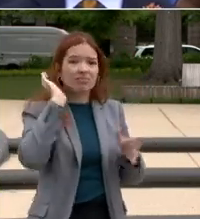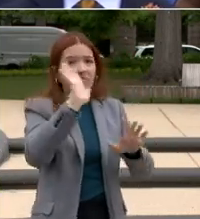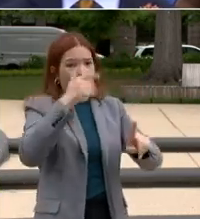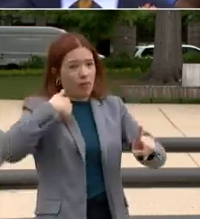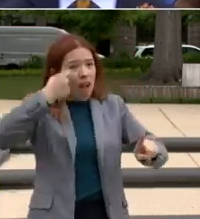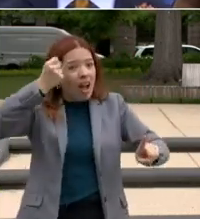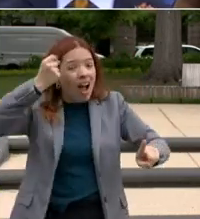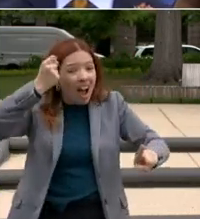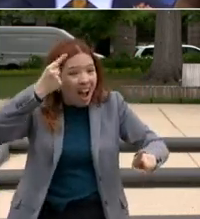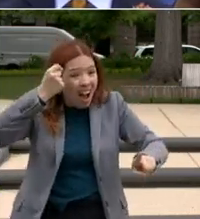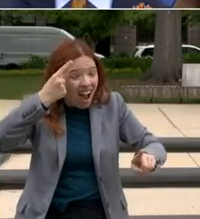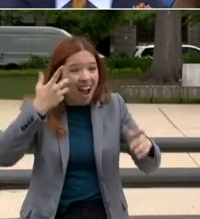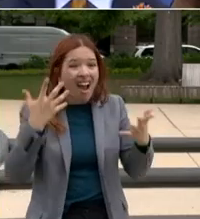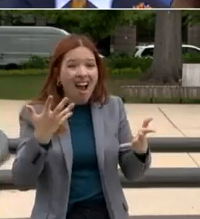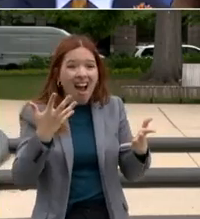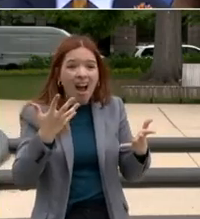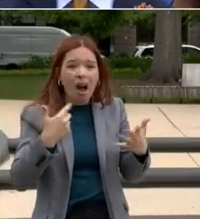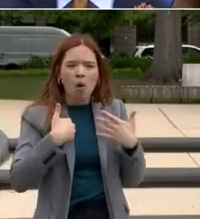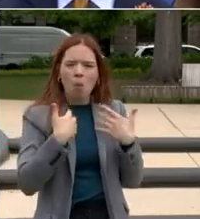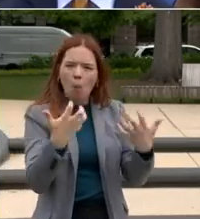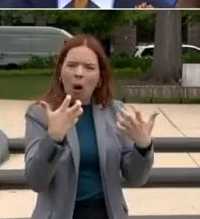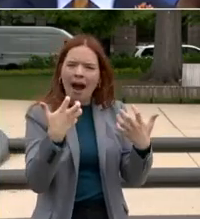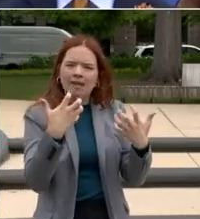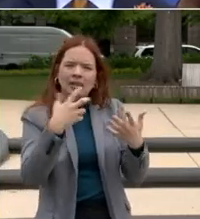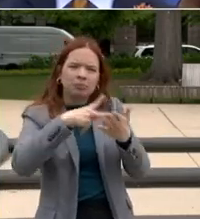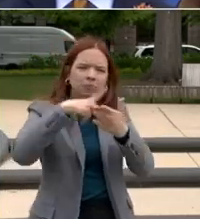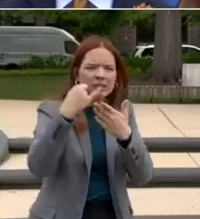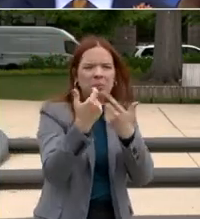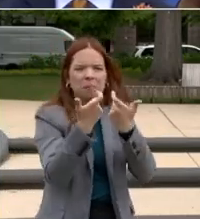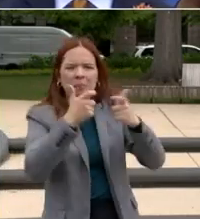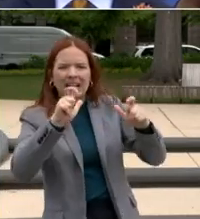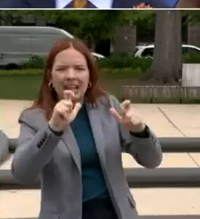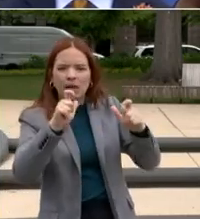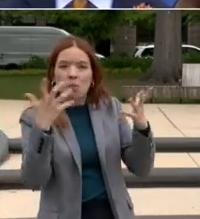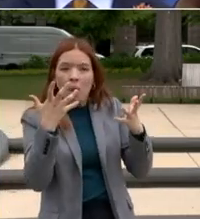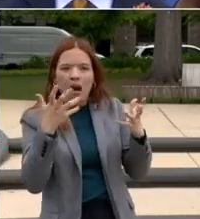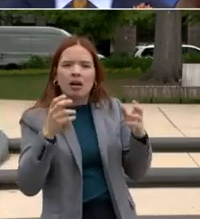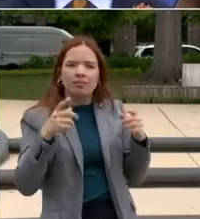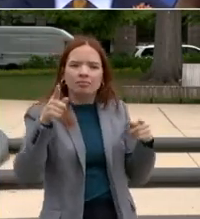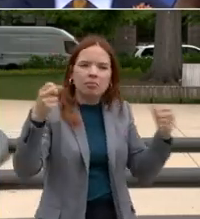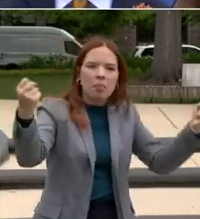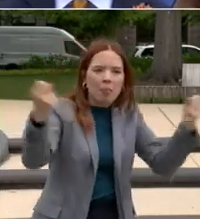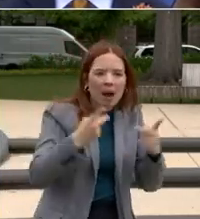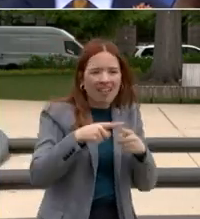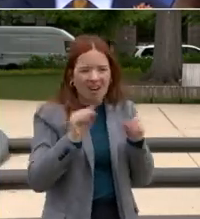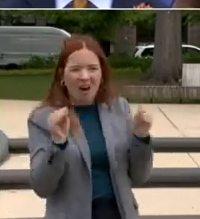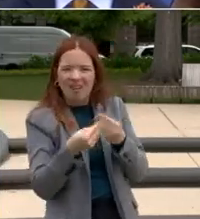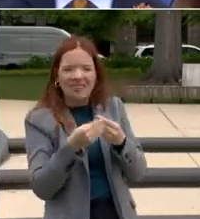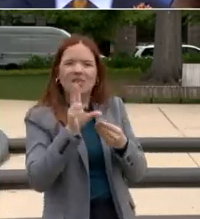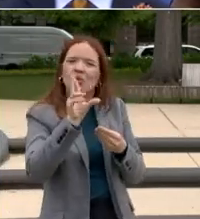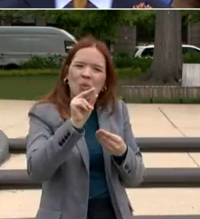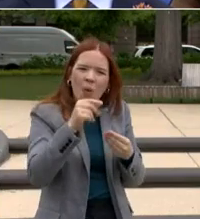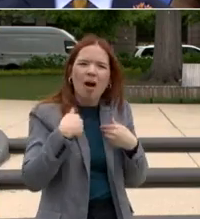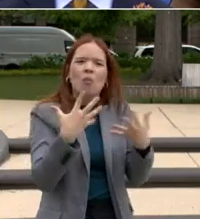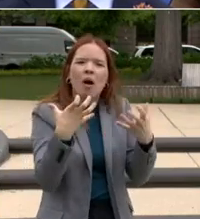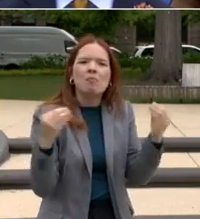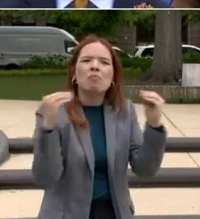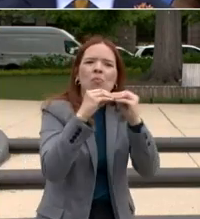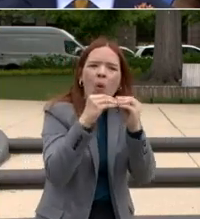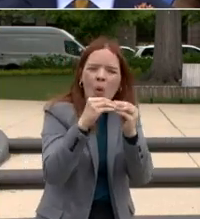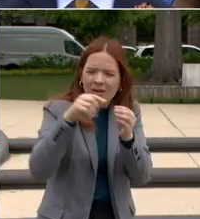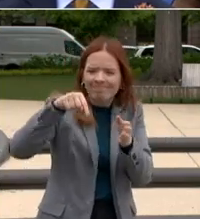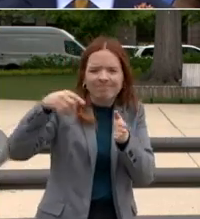major project after everybody is back in their offices and we have even more people on the road. The time to do